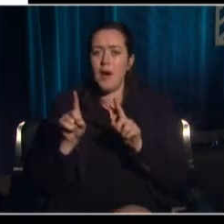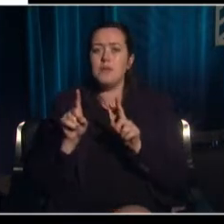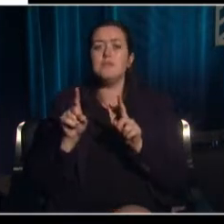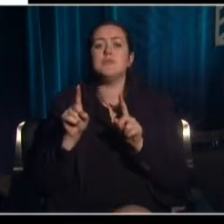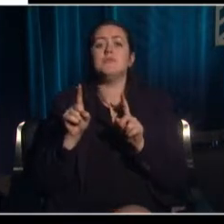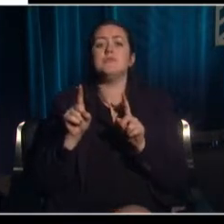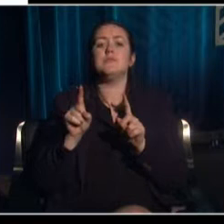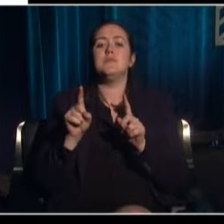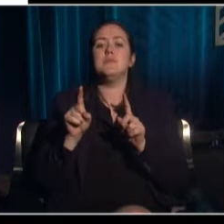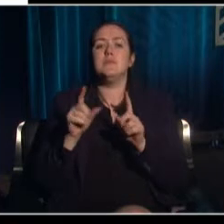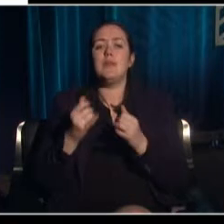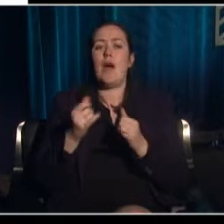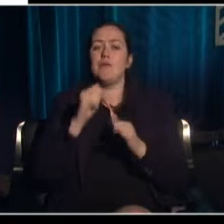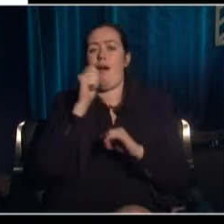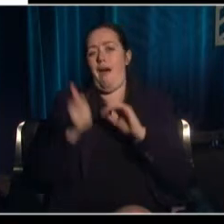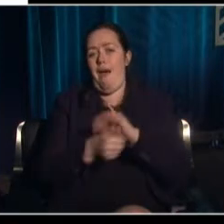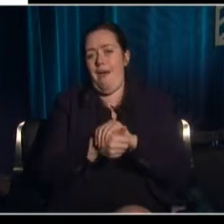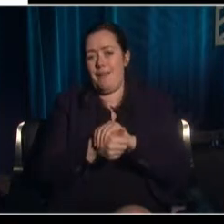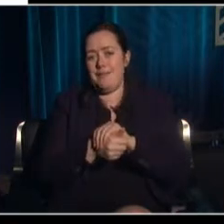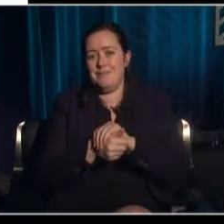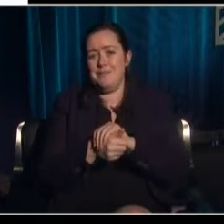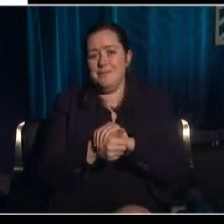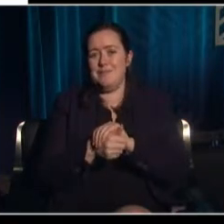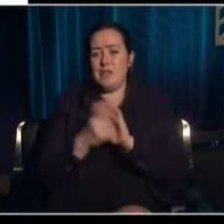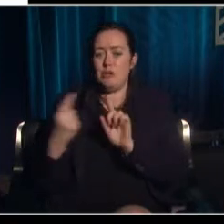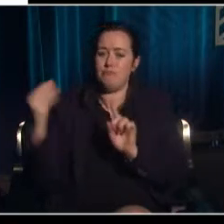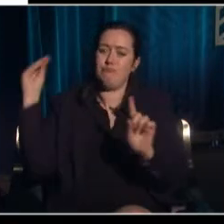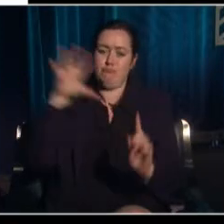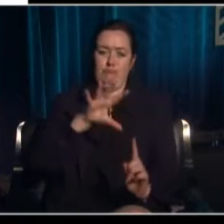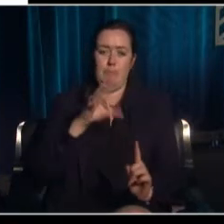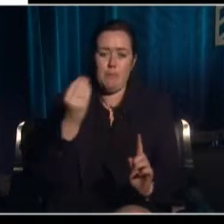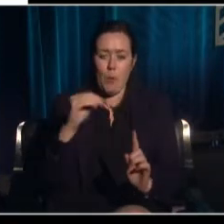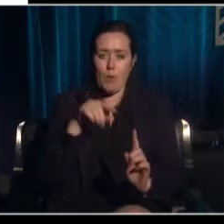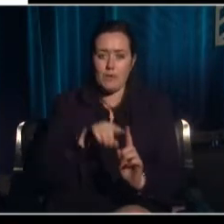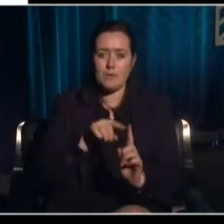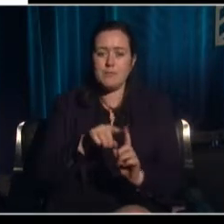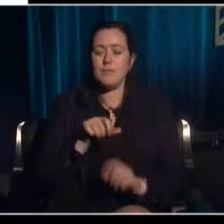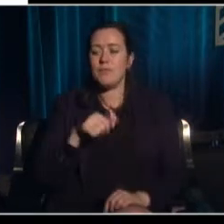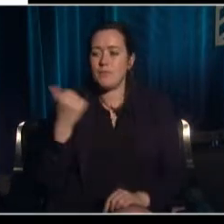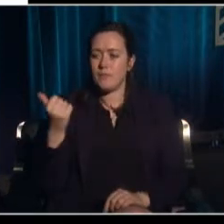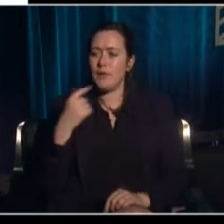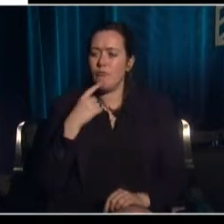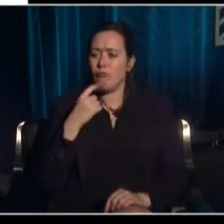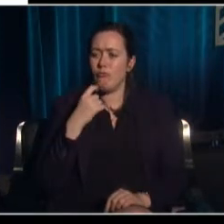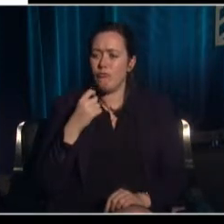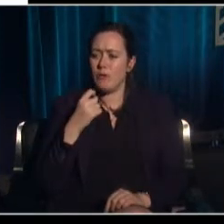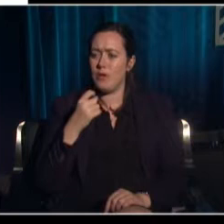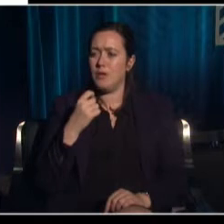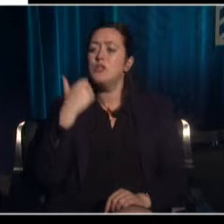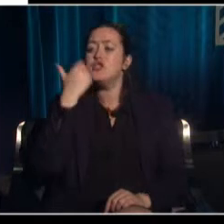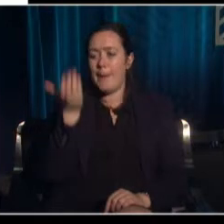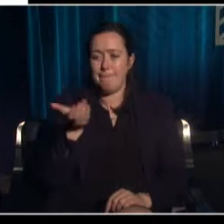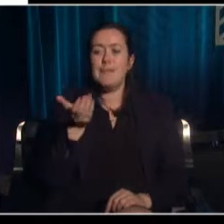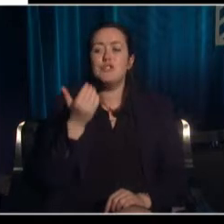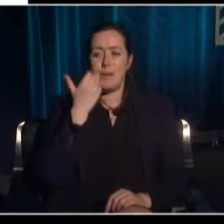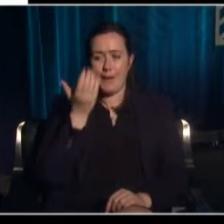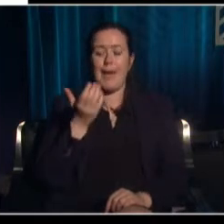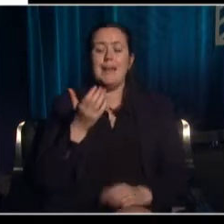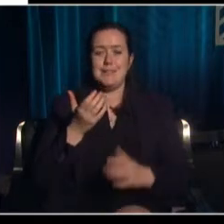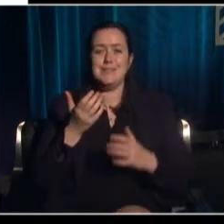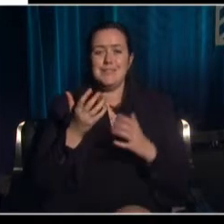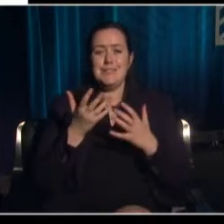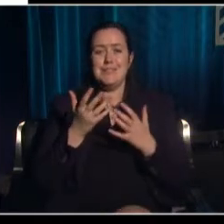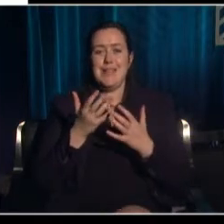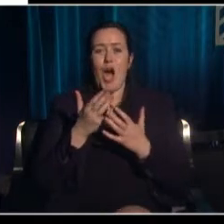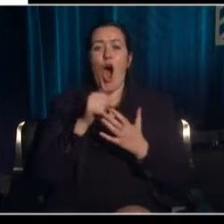out into the public. One of the great campaign tools we've got is shame. It's very difficult to shame someone into doing something